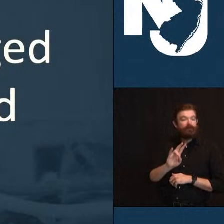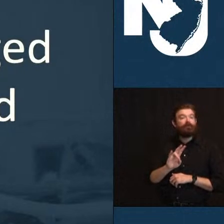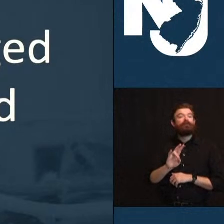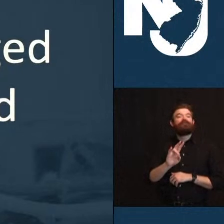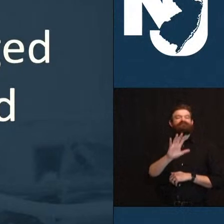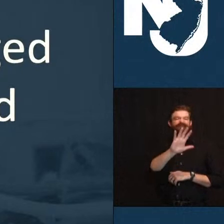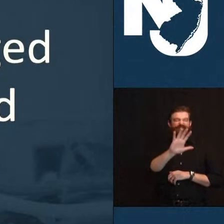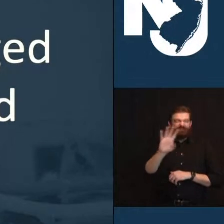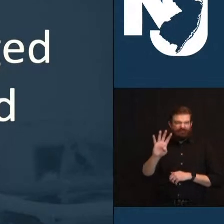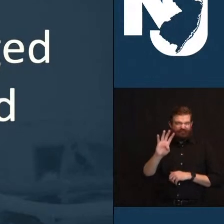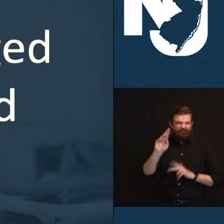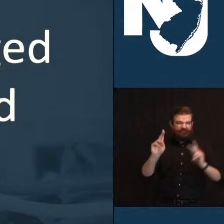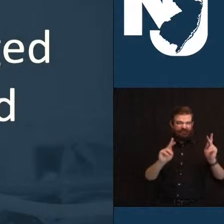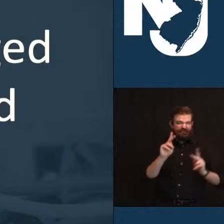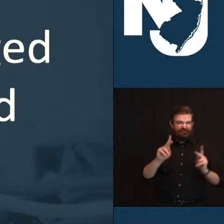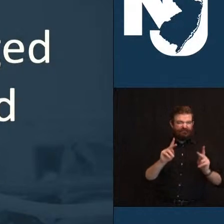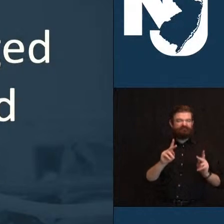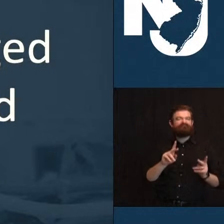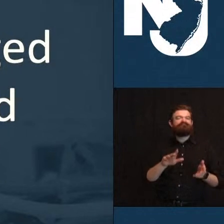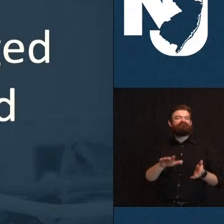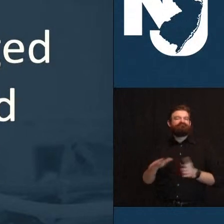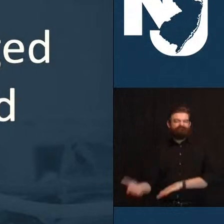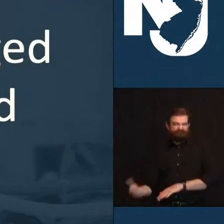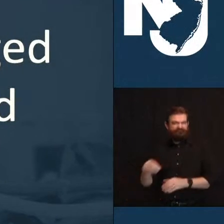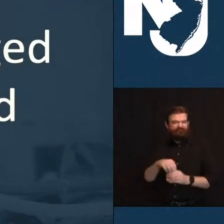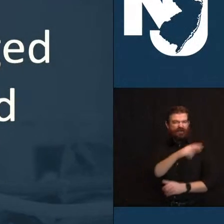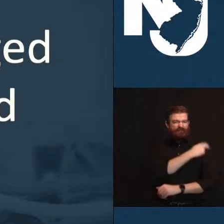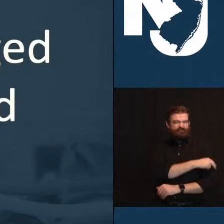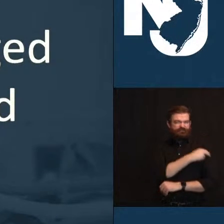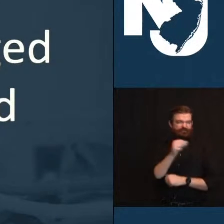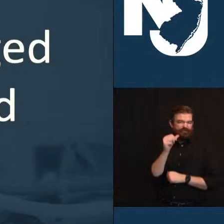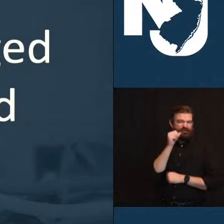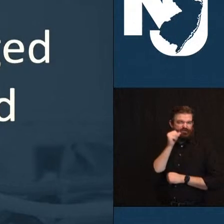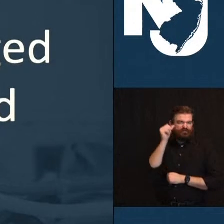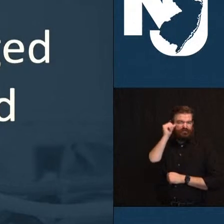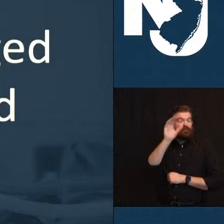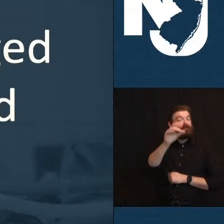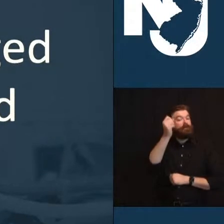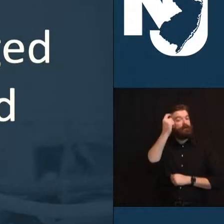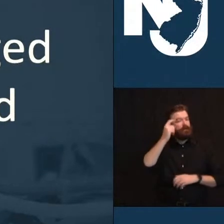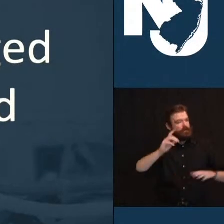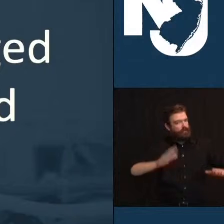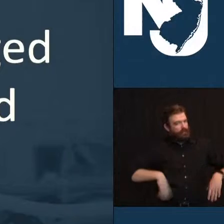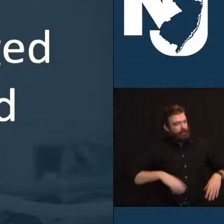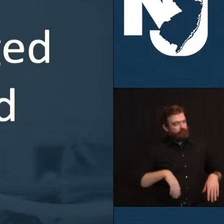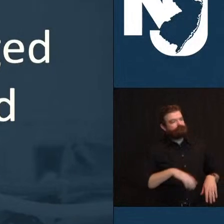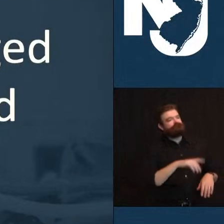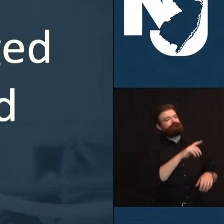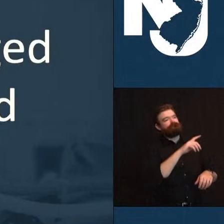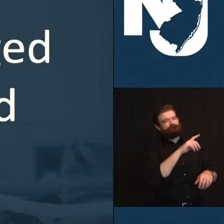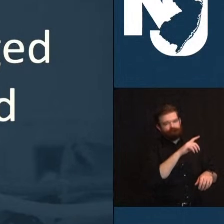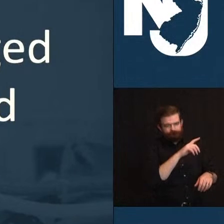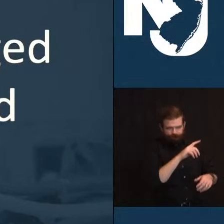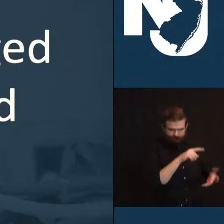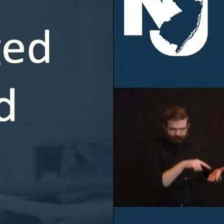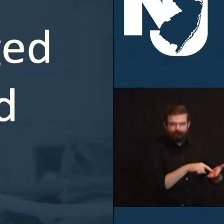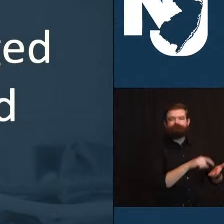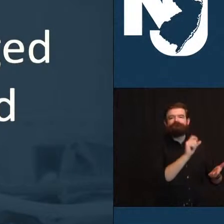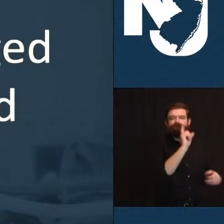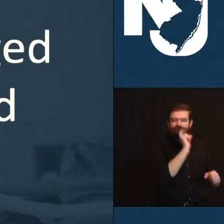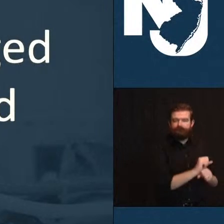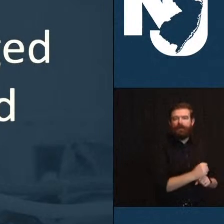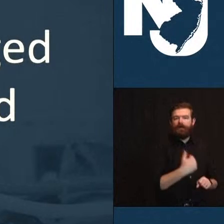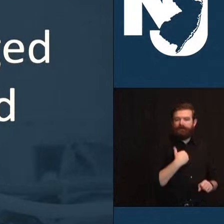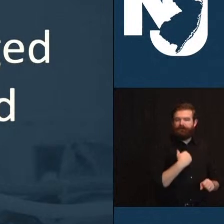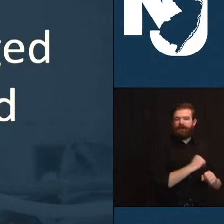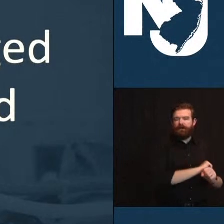folks died in our hospitals over the past 24 hours. So our hospitals on Sunday,